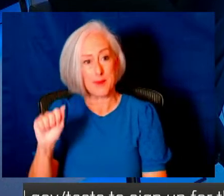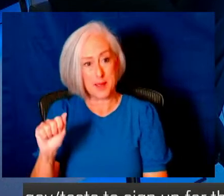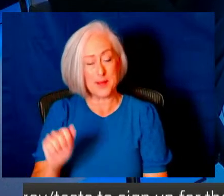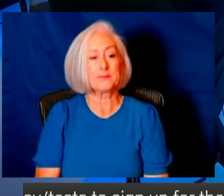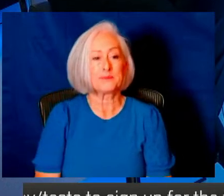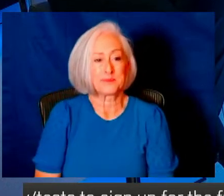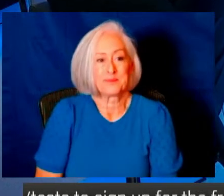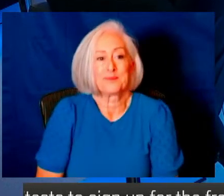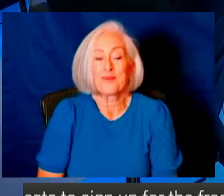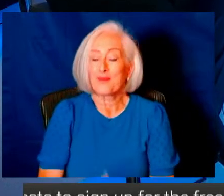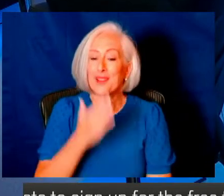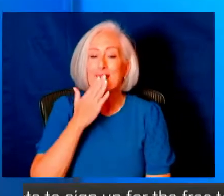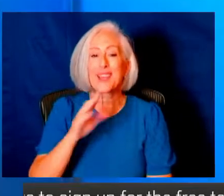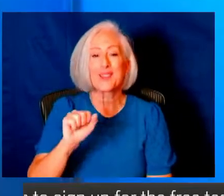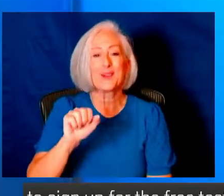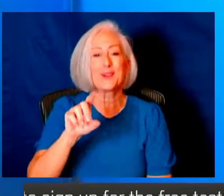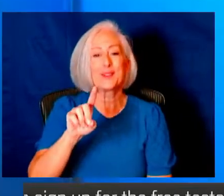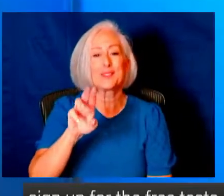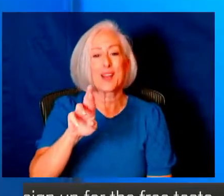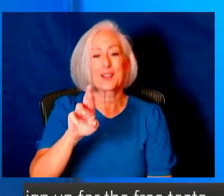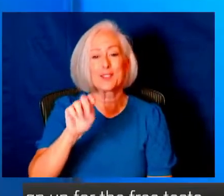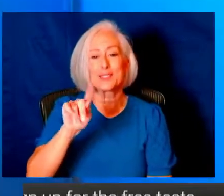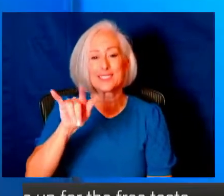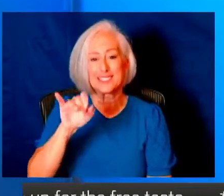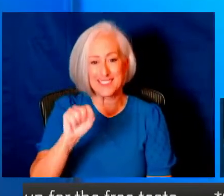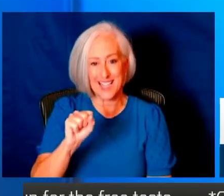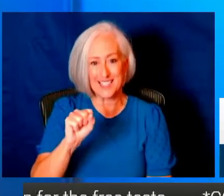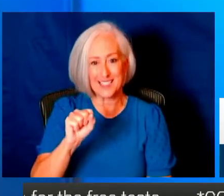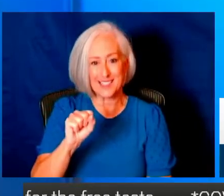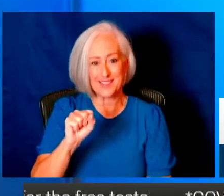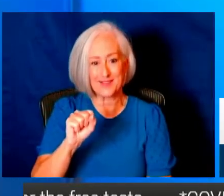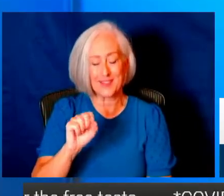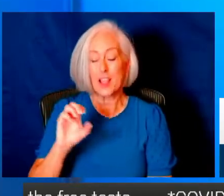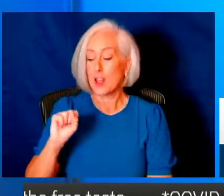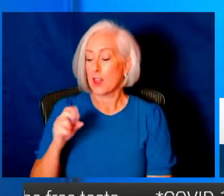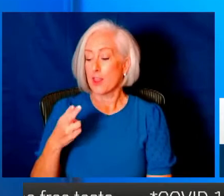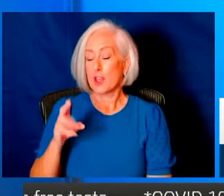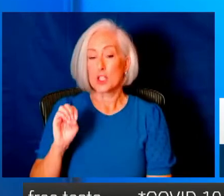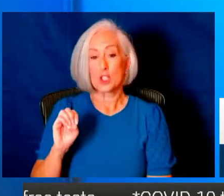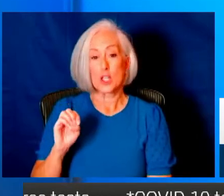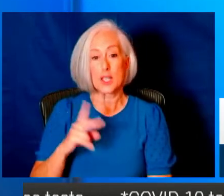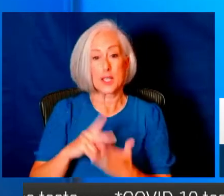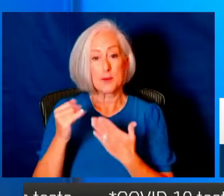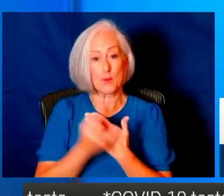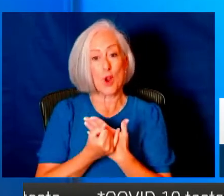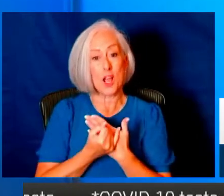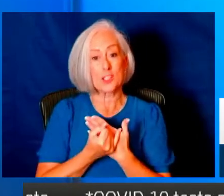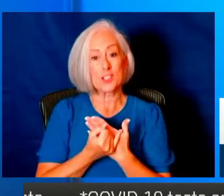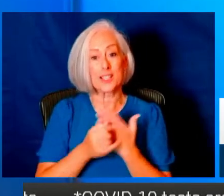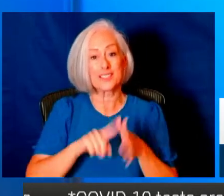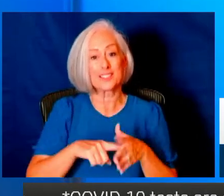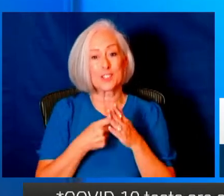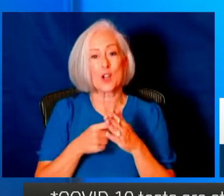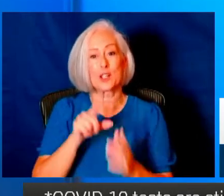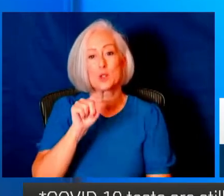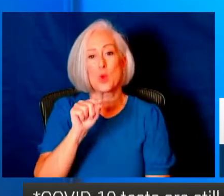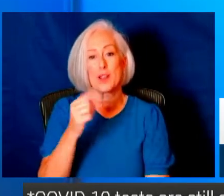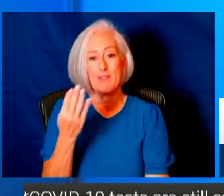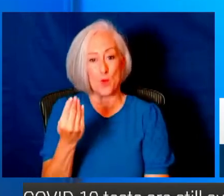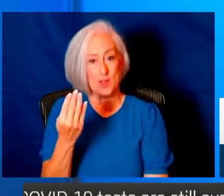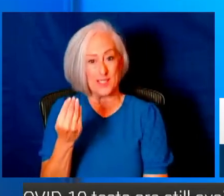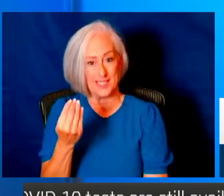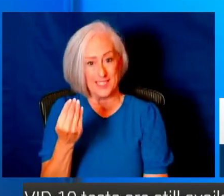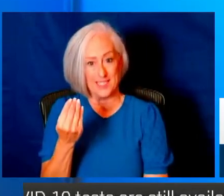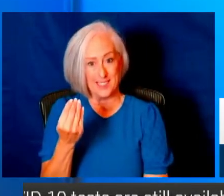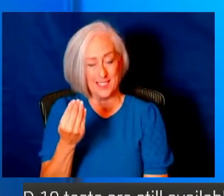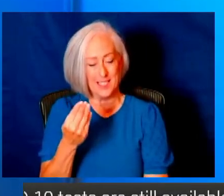Stites. So the She Project began in 2014, and we followed up with those women for 3